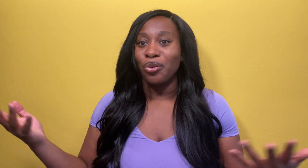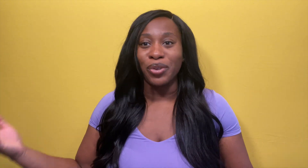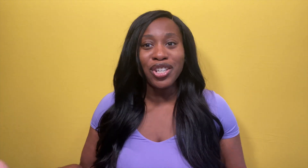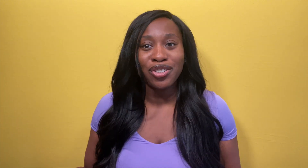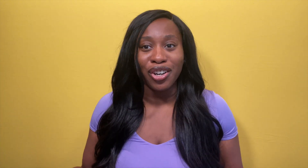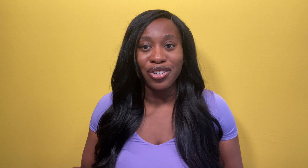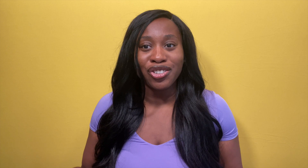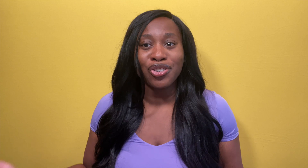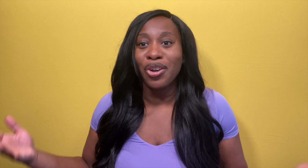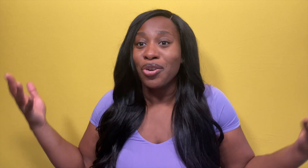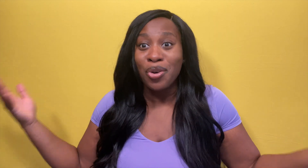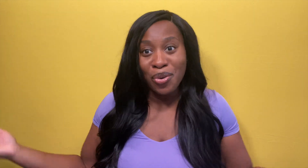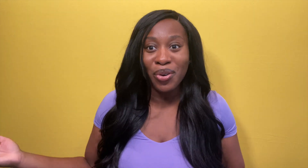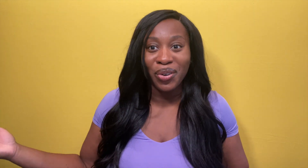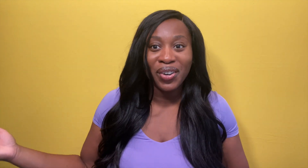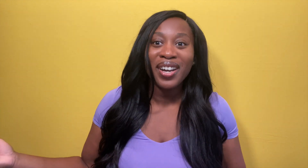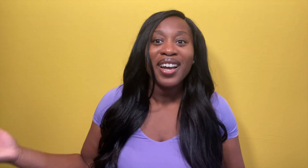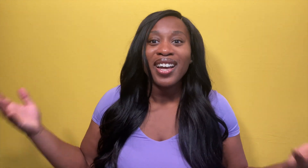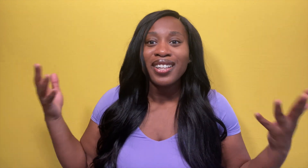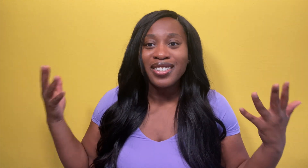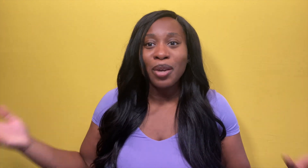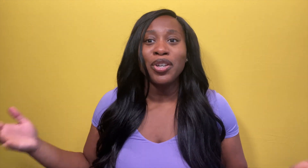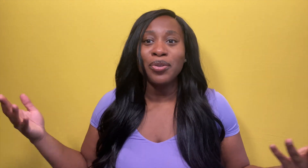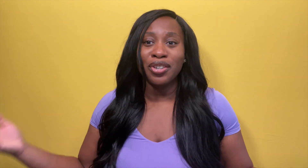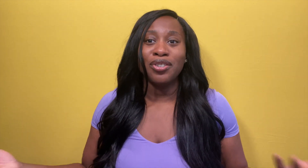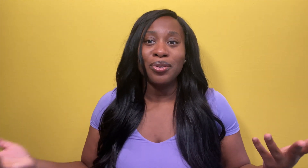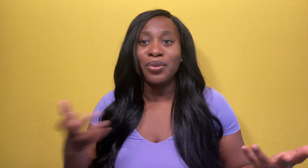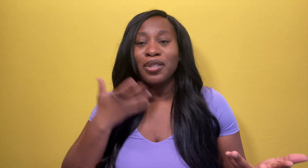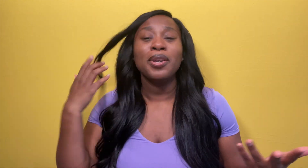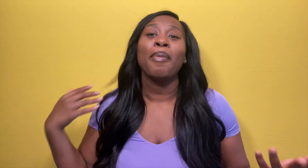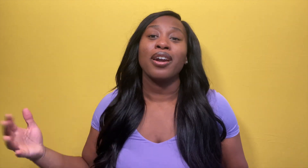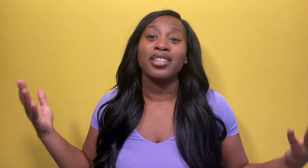information, research, Google. See what you